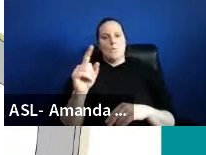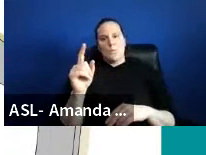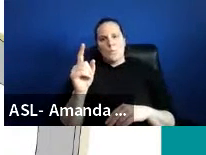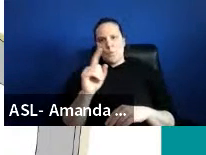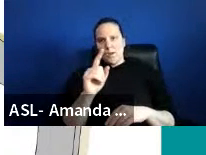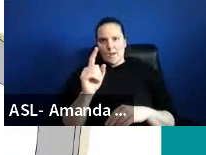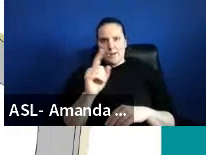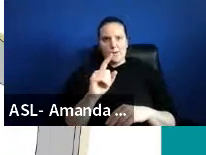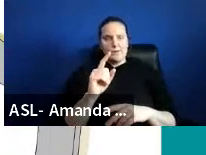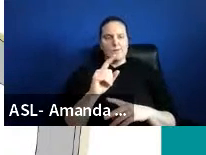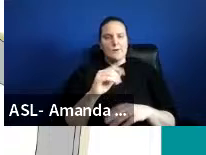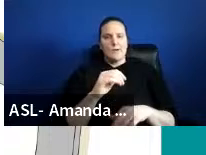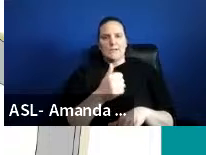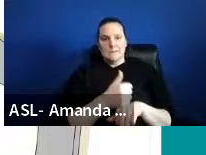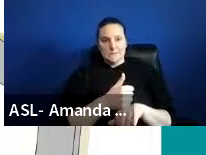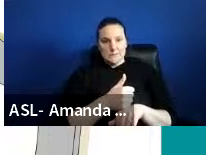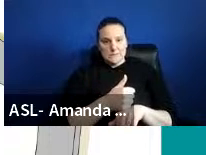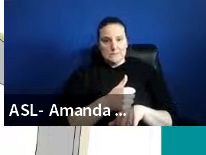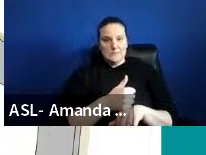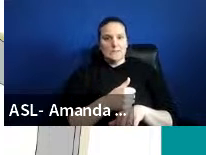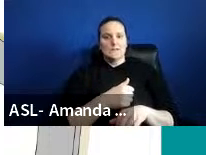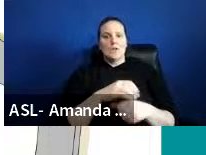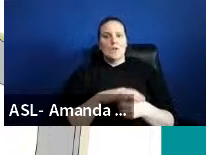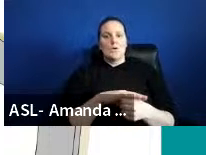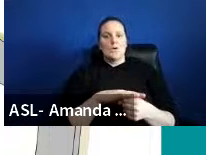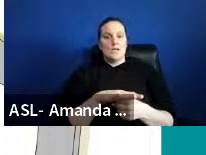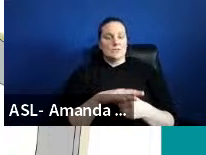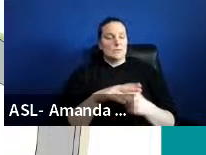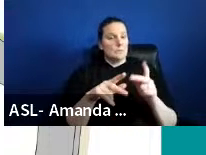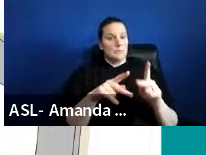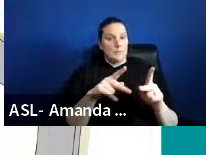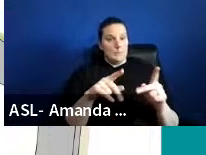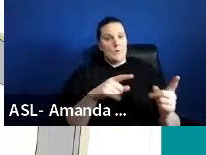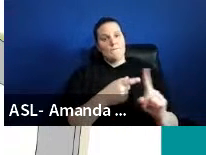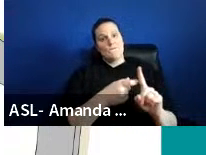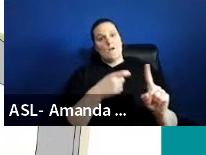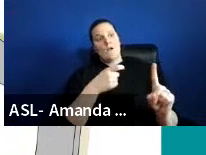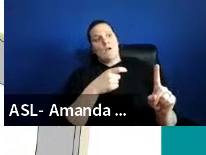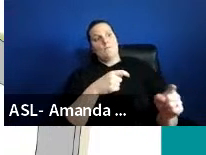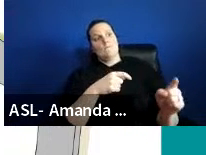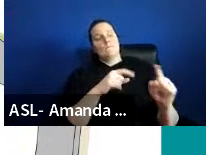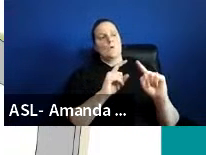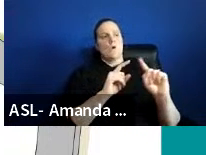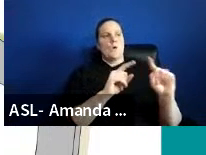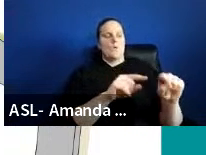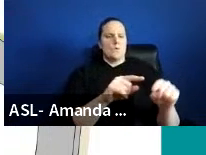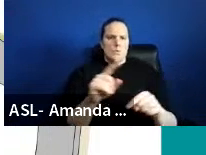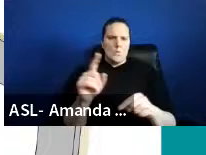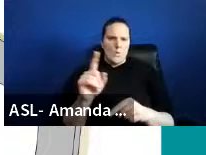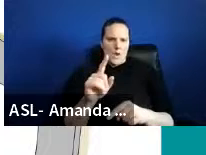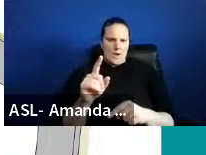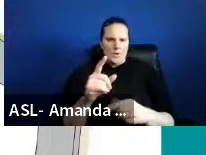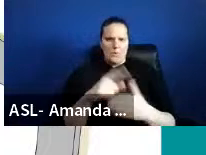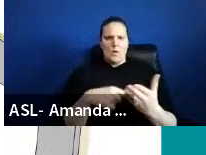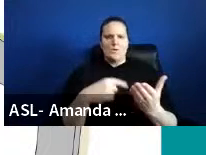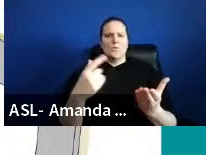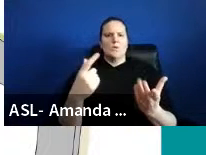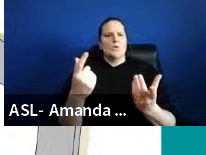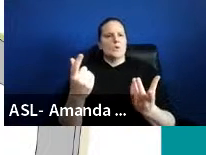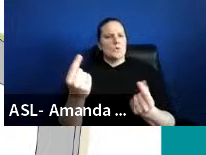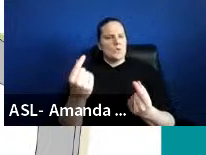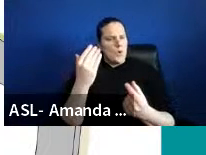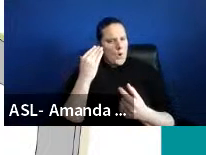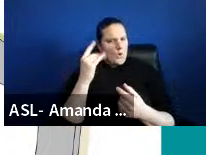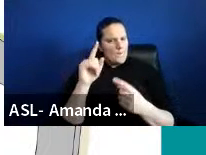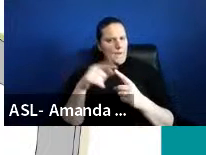where is our existing locations where people are coming from and going to, but also what do we know about where